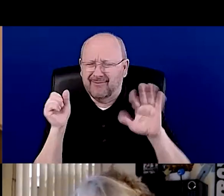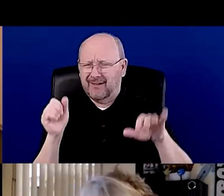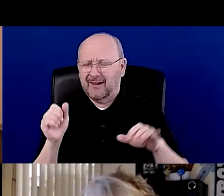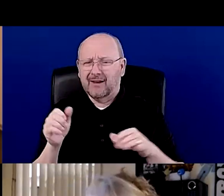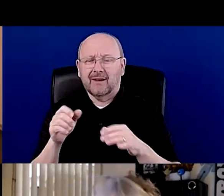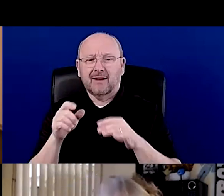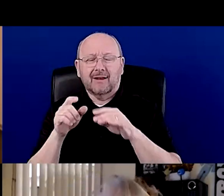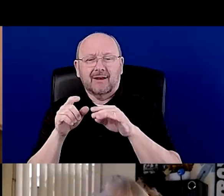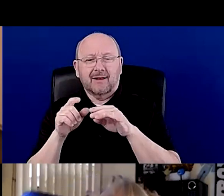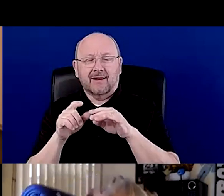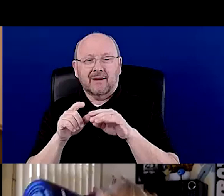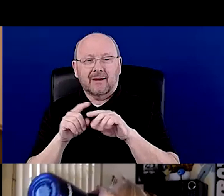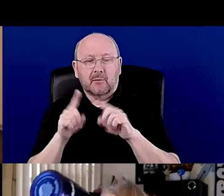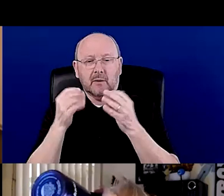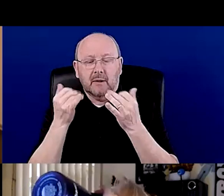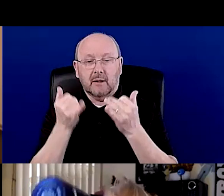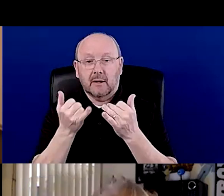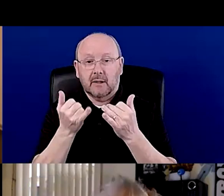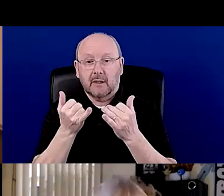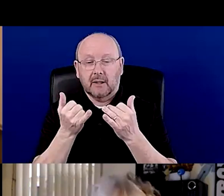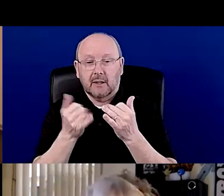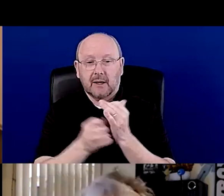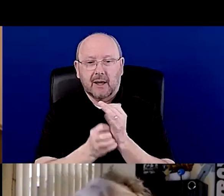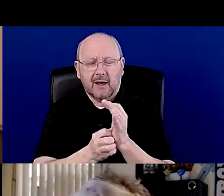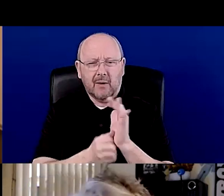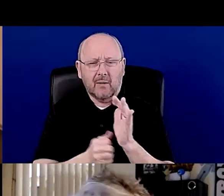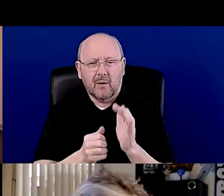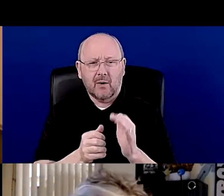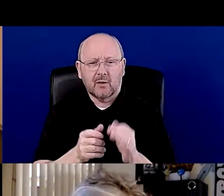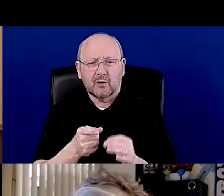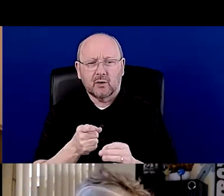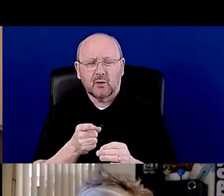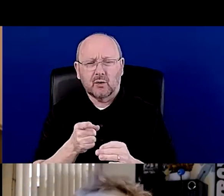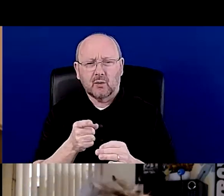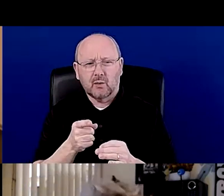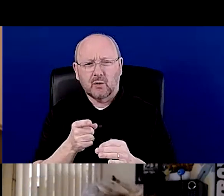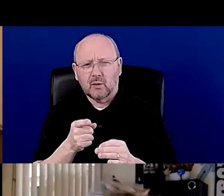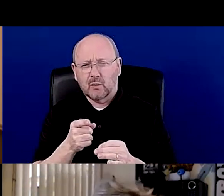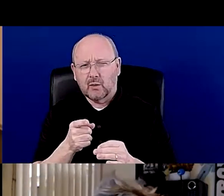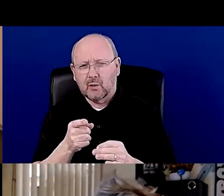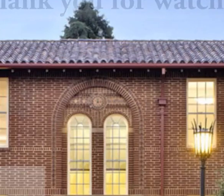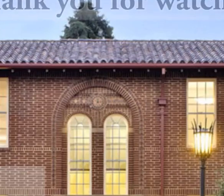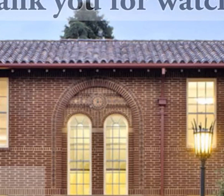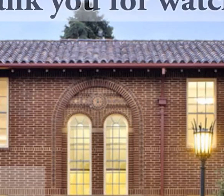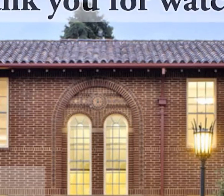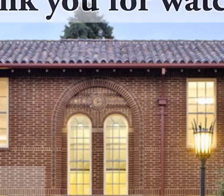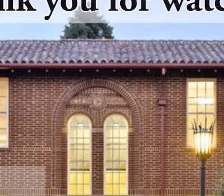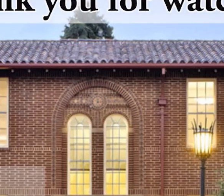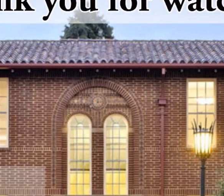for how that type of math problem works that makes you understand why what the answer they gave you was incorrect.